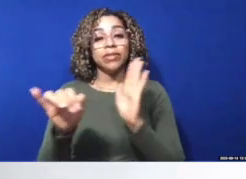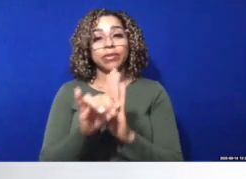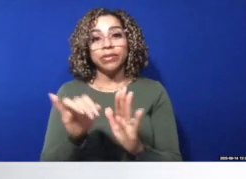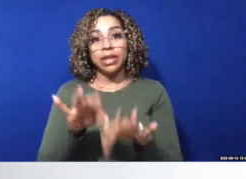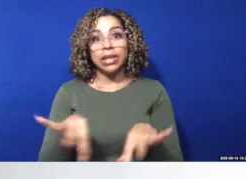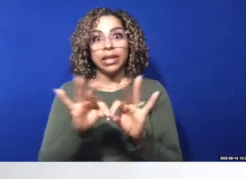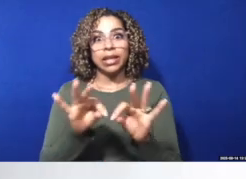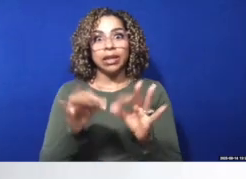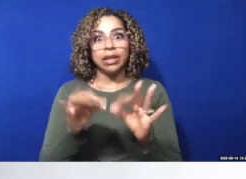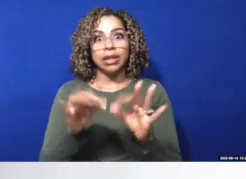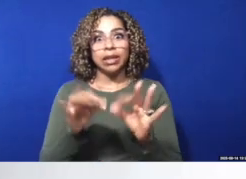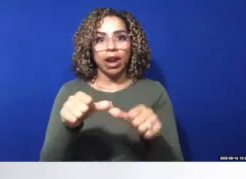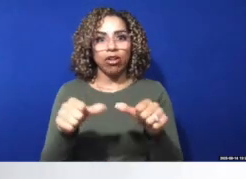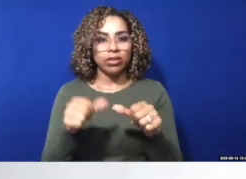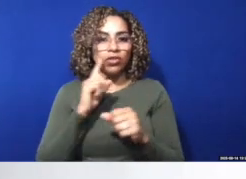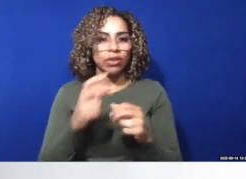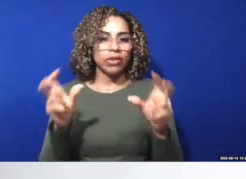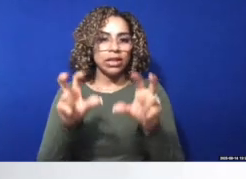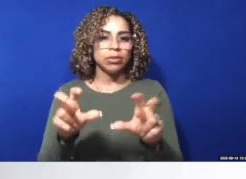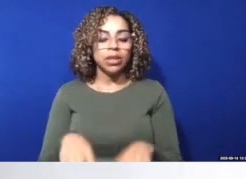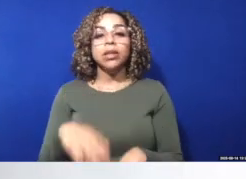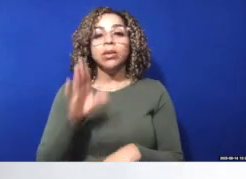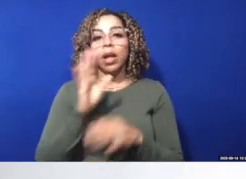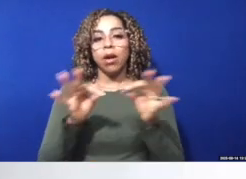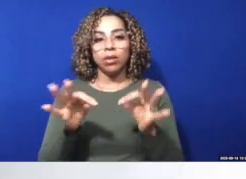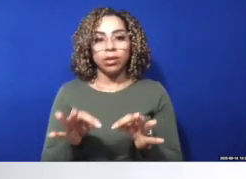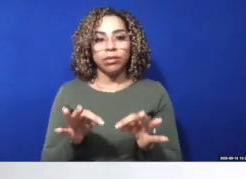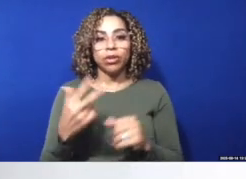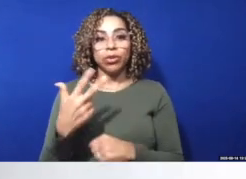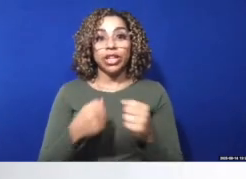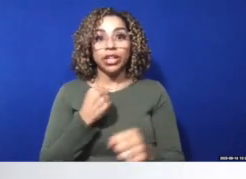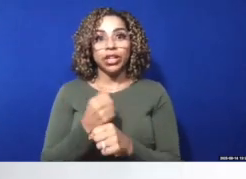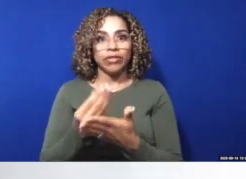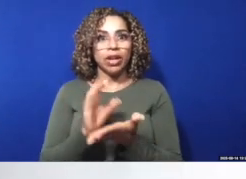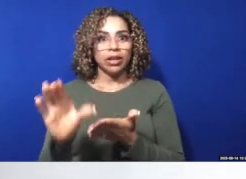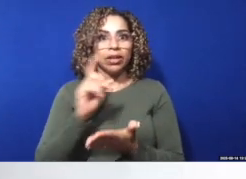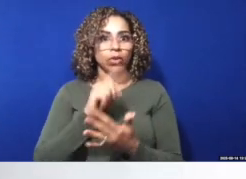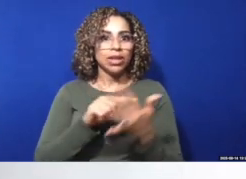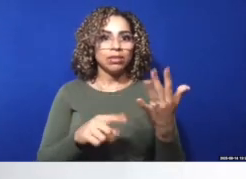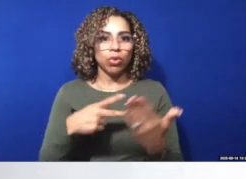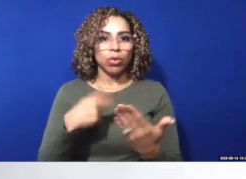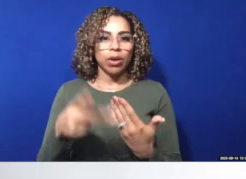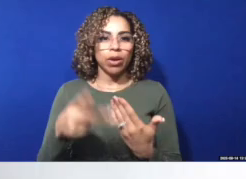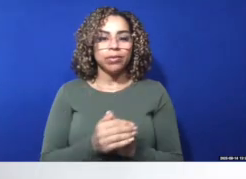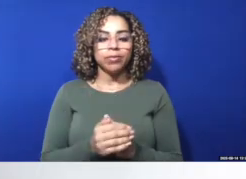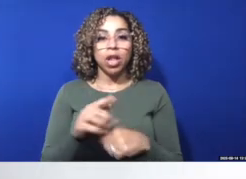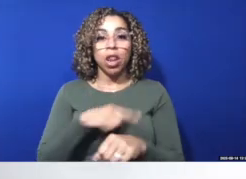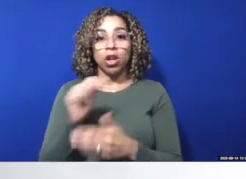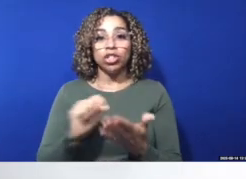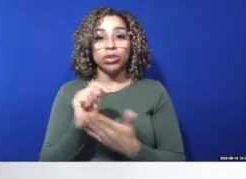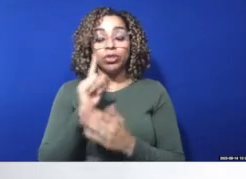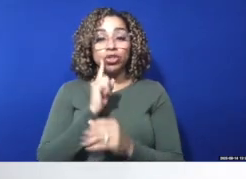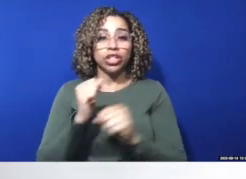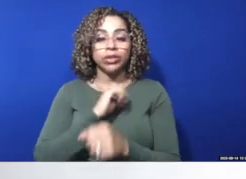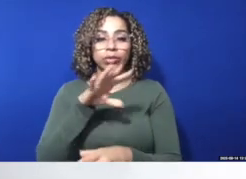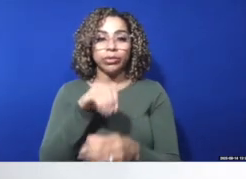for investment and outlines an estimated 3-year funding need for these programs. The long-term strategy includes several key